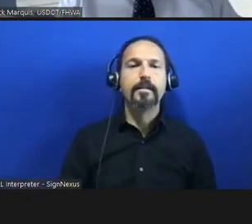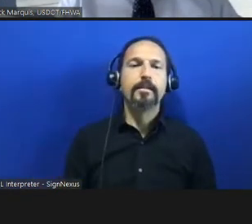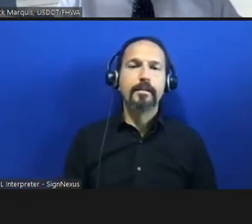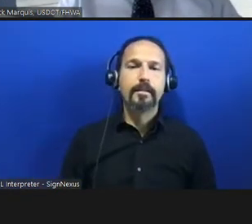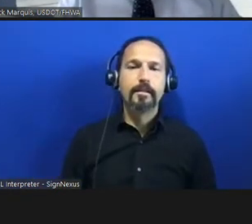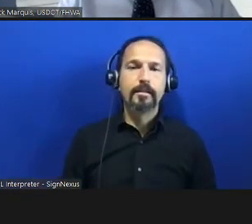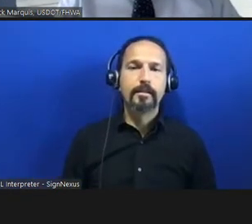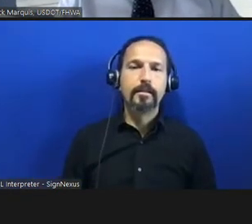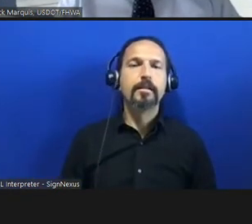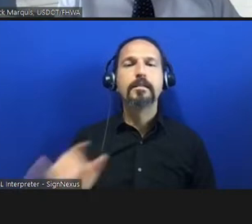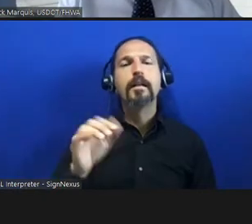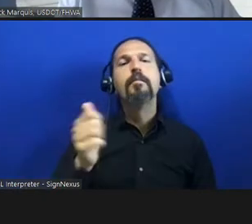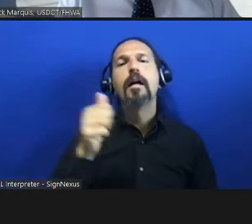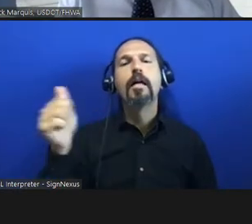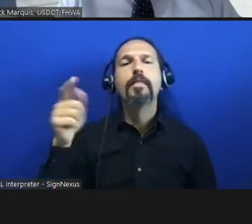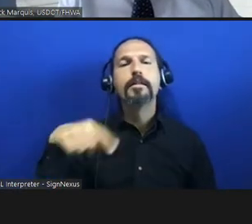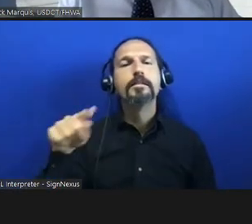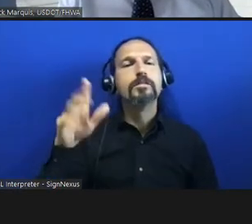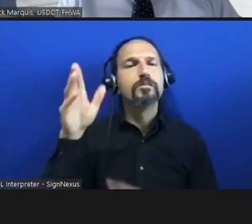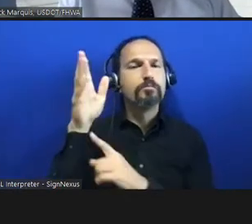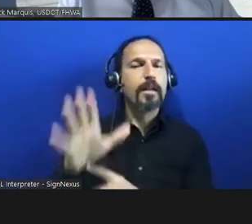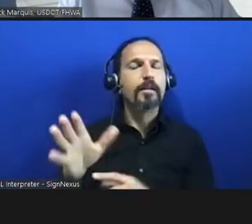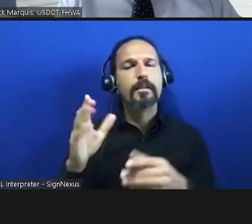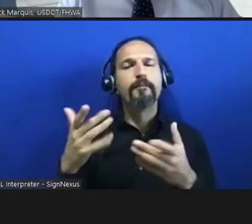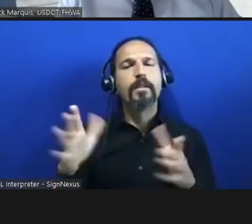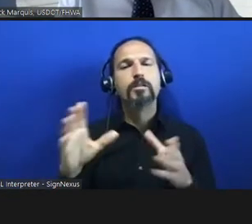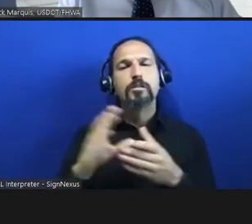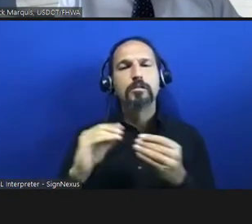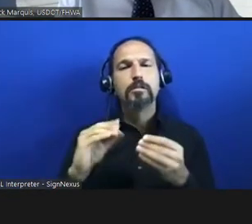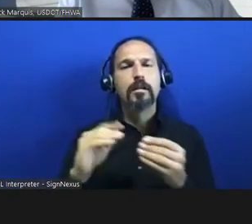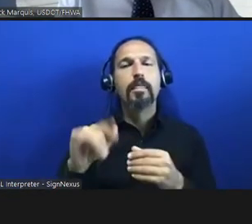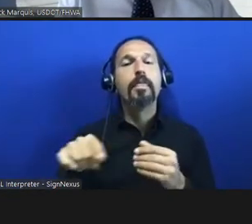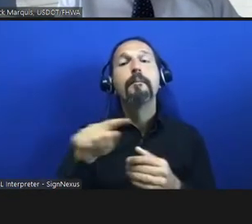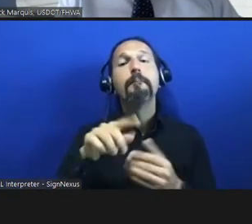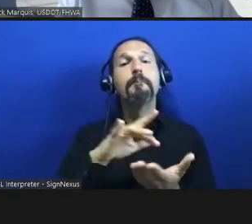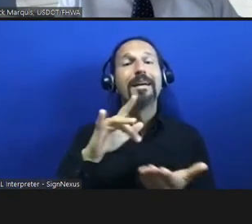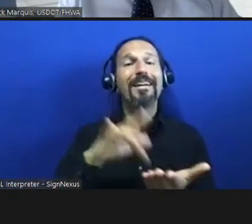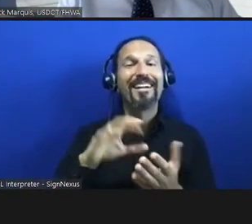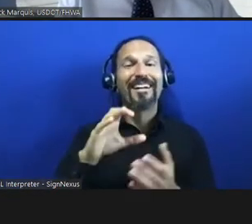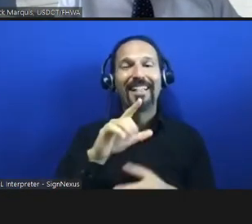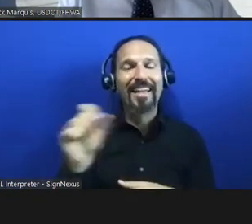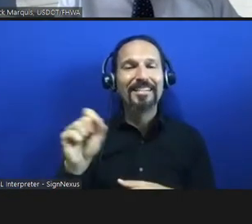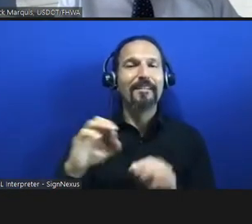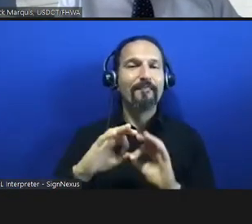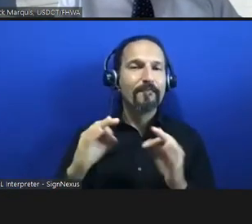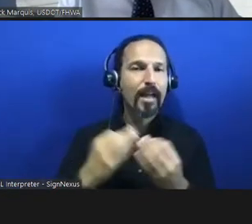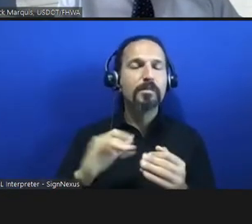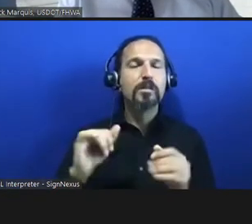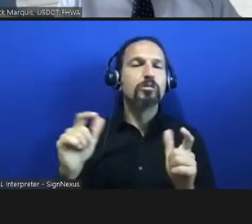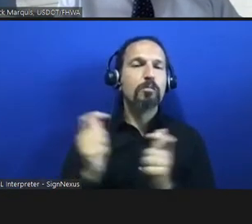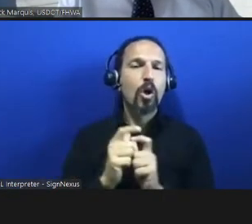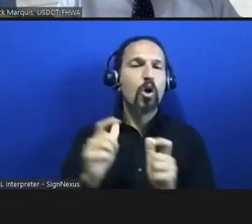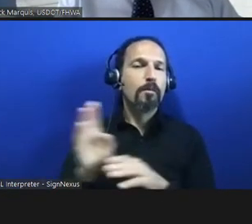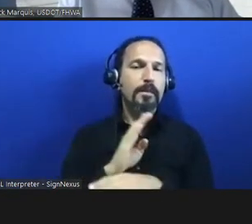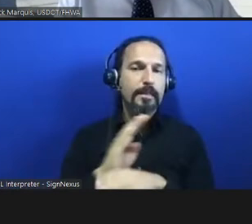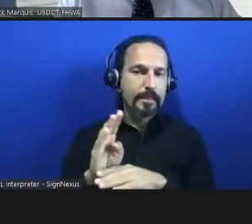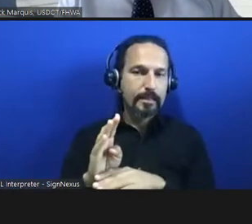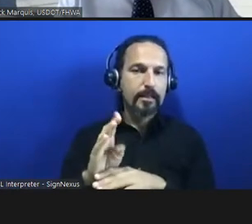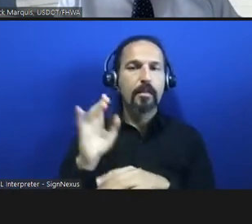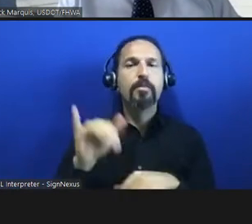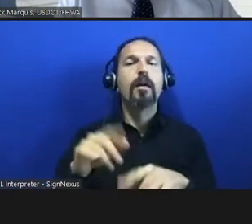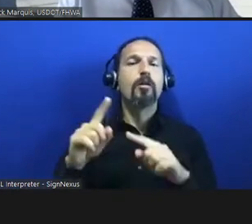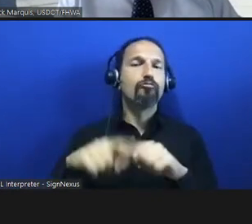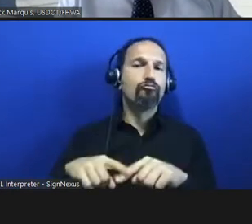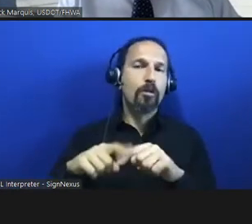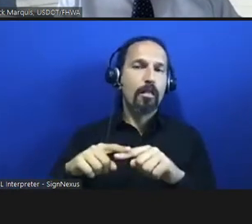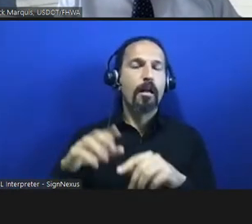of the other speakers have mentioned a lot of these middle class families small businesses what have you rely